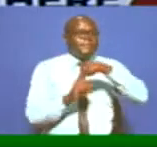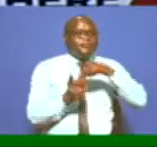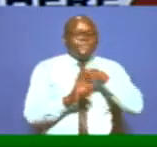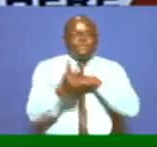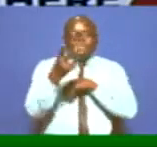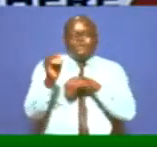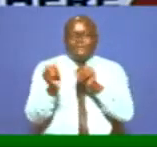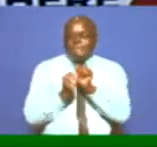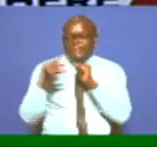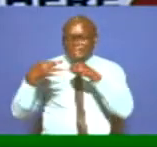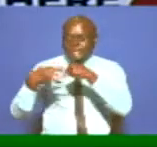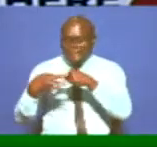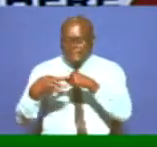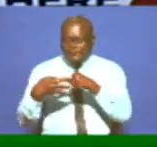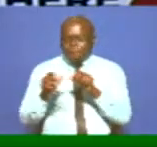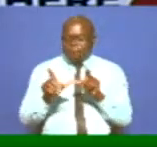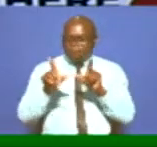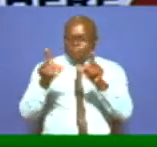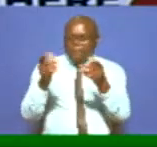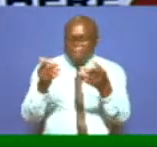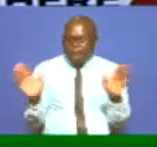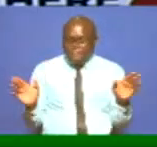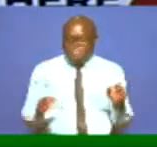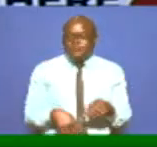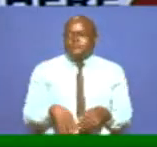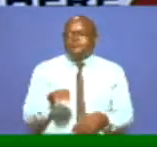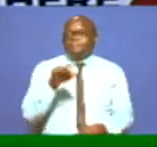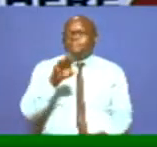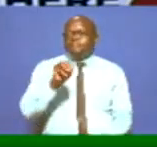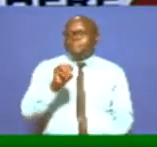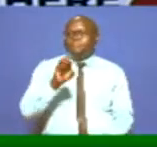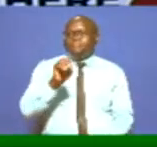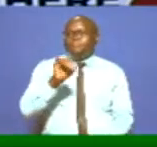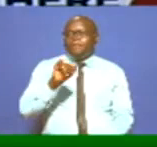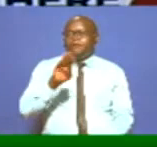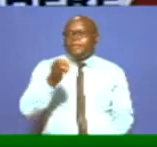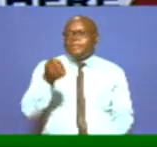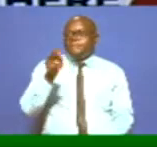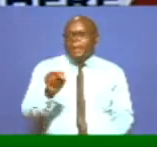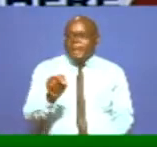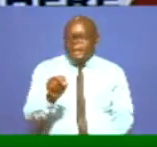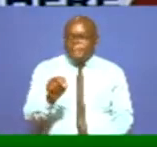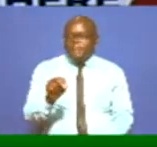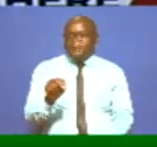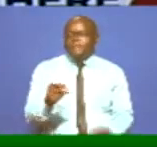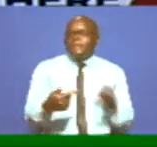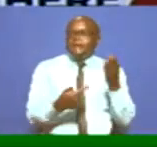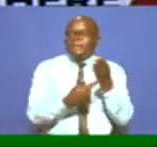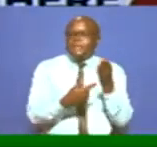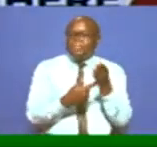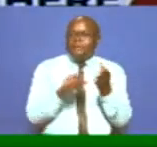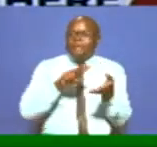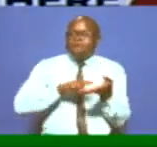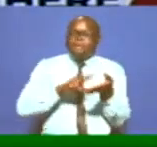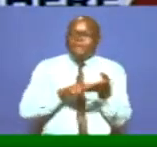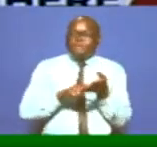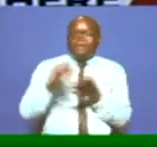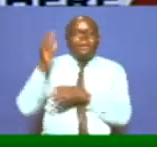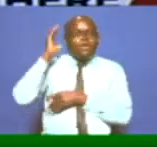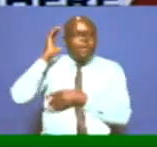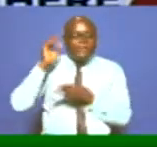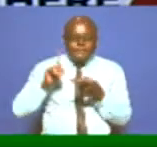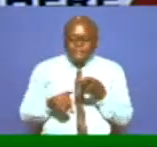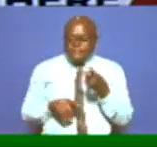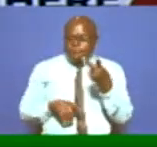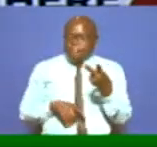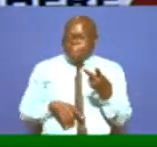therein. A. Moibeni Technical and Vocational College. B.